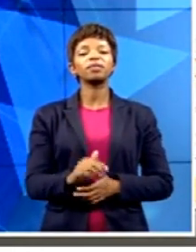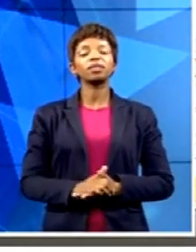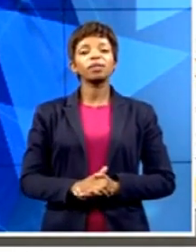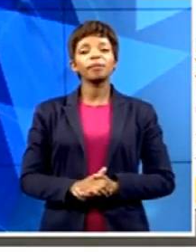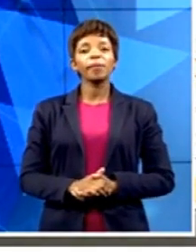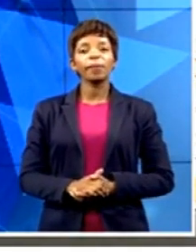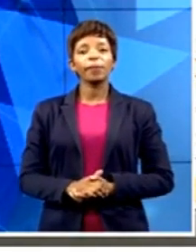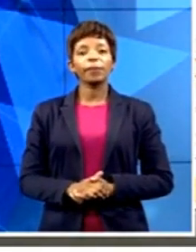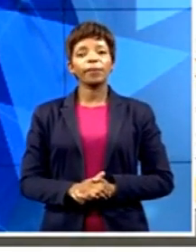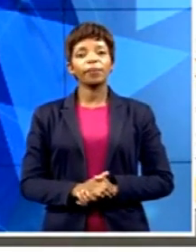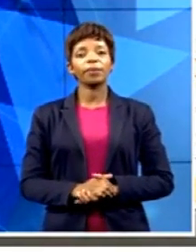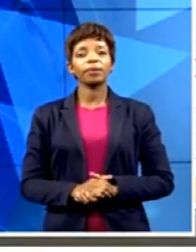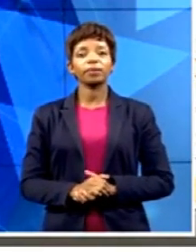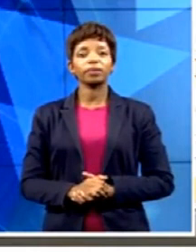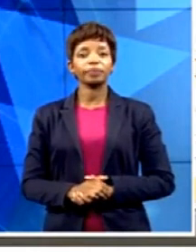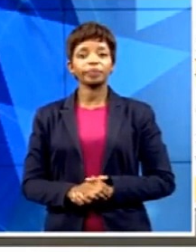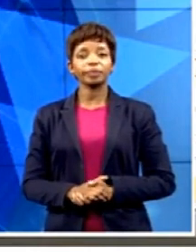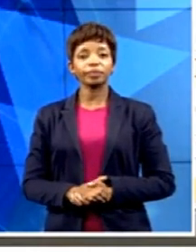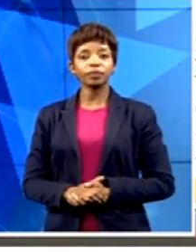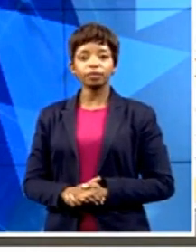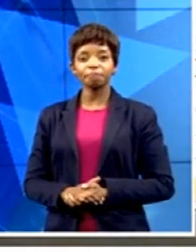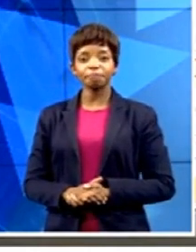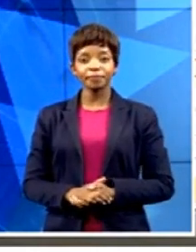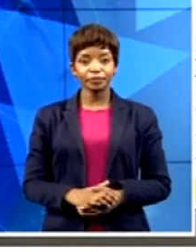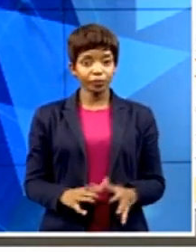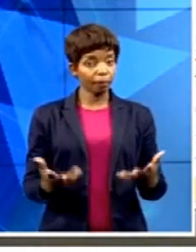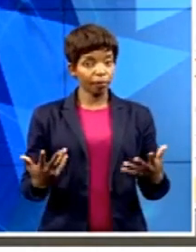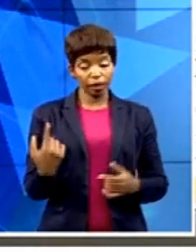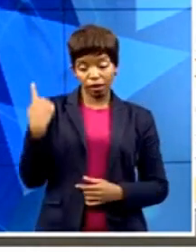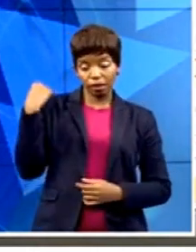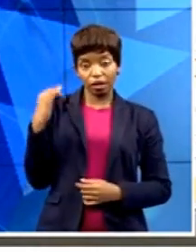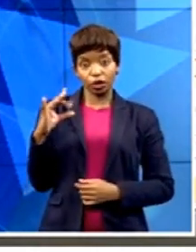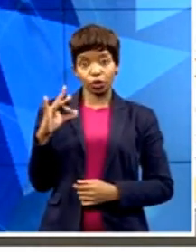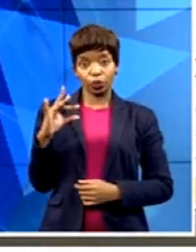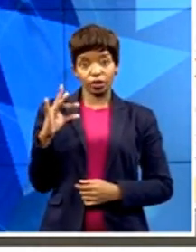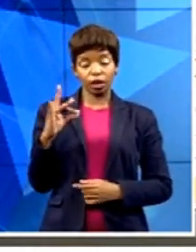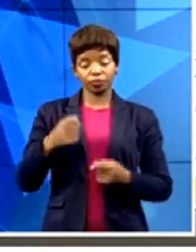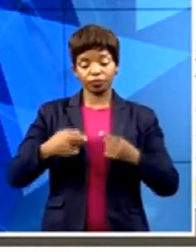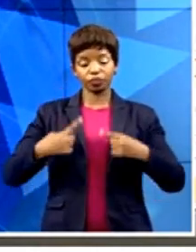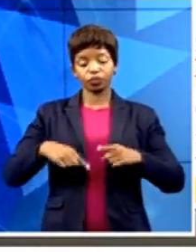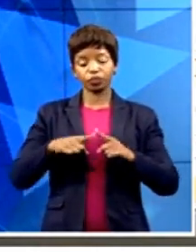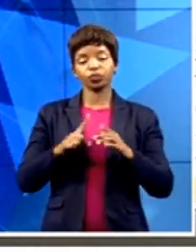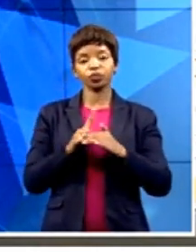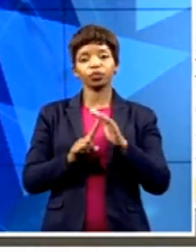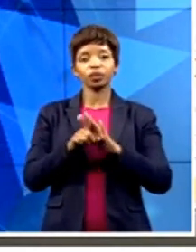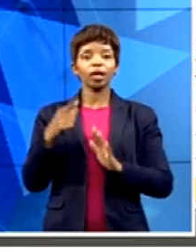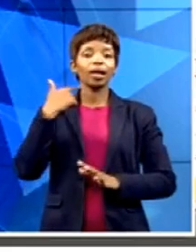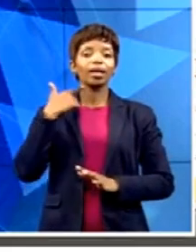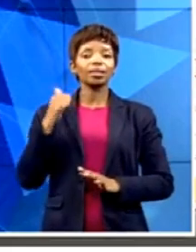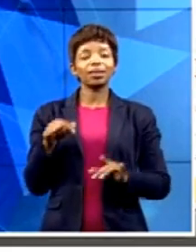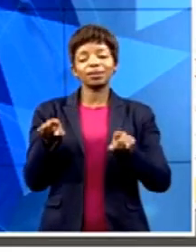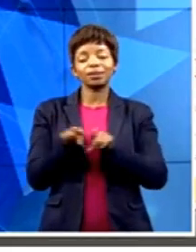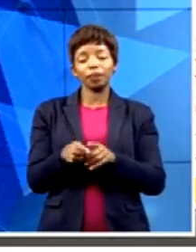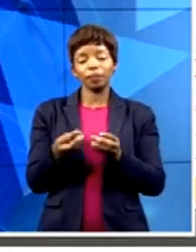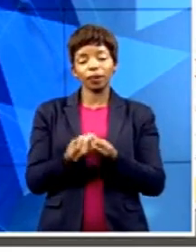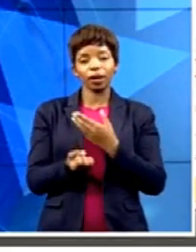So we were in Alexandra on Tuesday as well, where a similar kind of concept was done. It was the pilot where at least 100 people